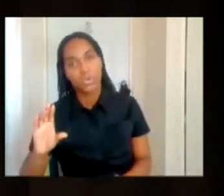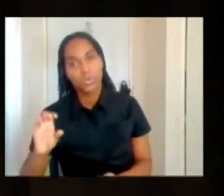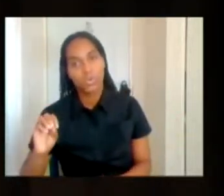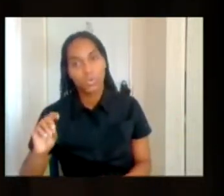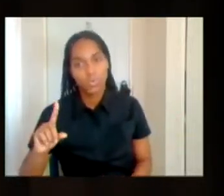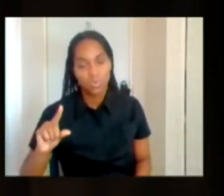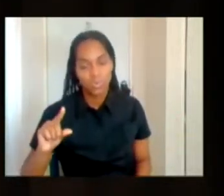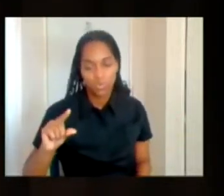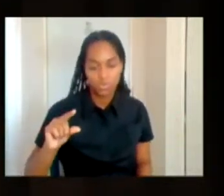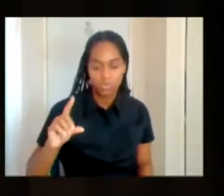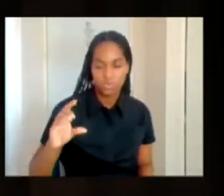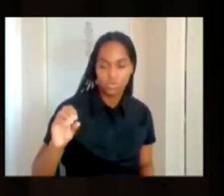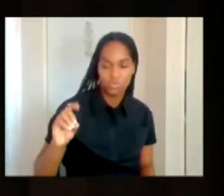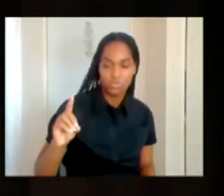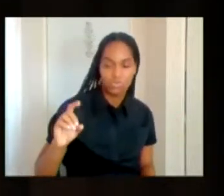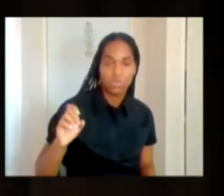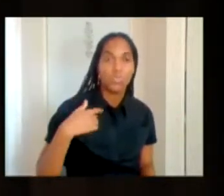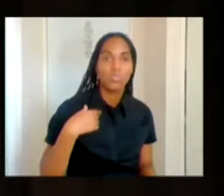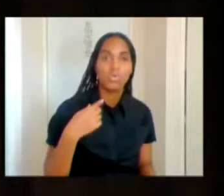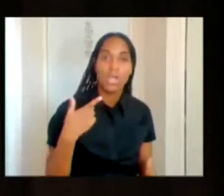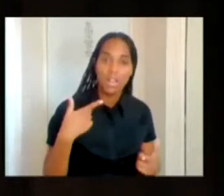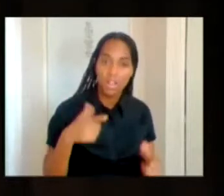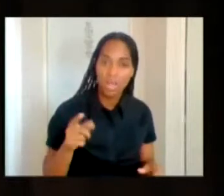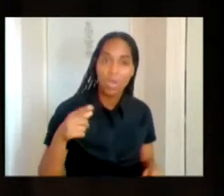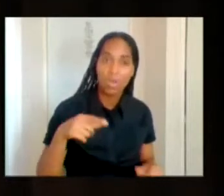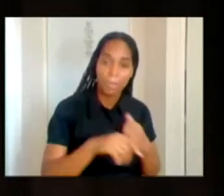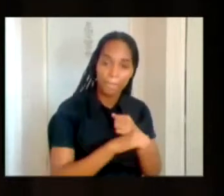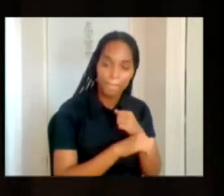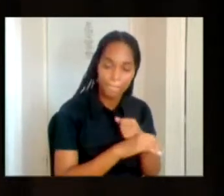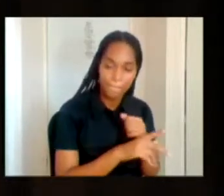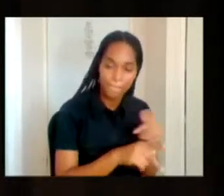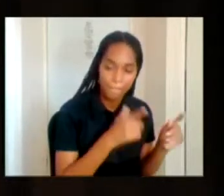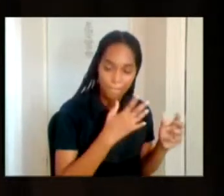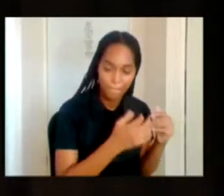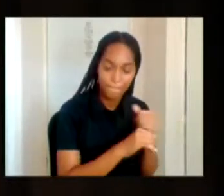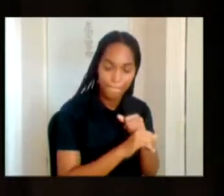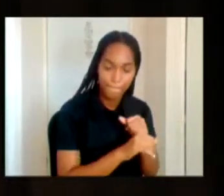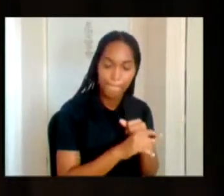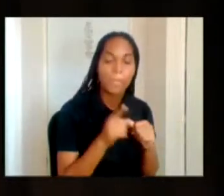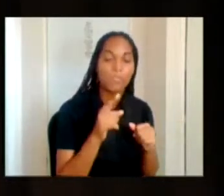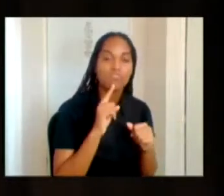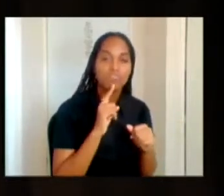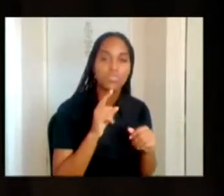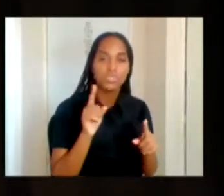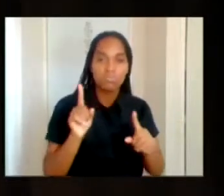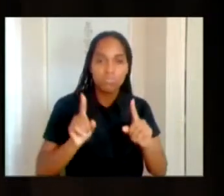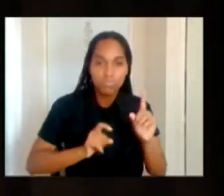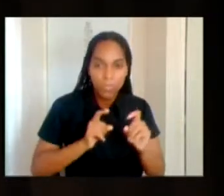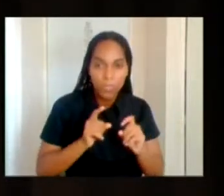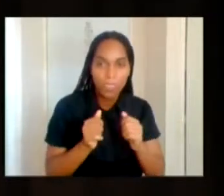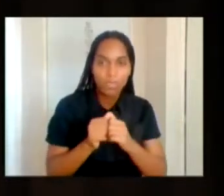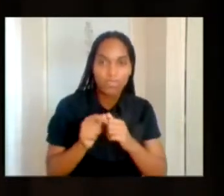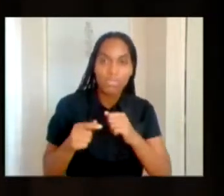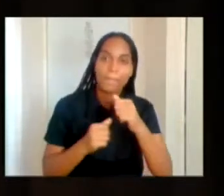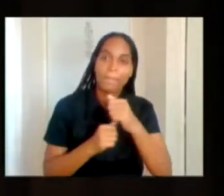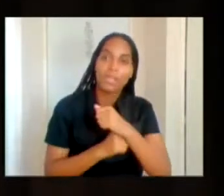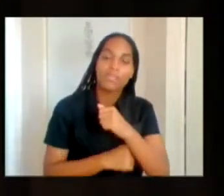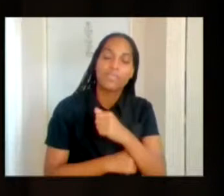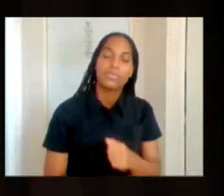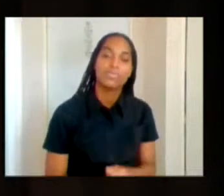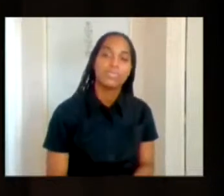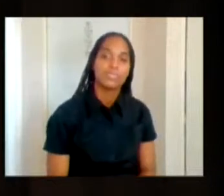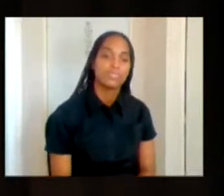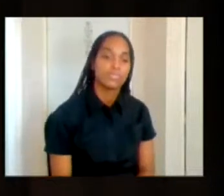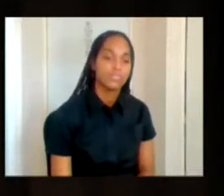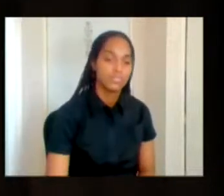allowing broadcasters to really experiment with the platform. And I think picking up what Madeline was saying around some of the things we've done